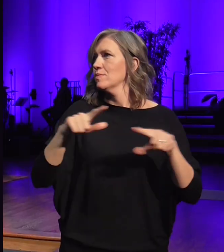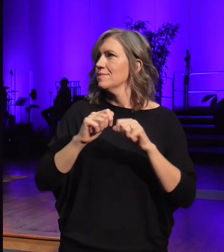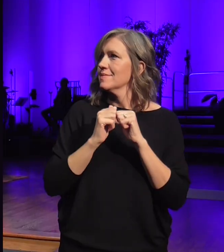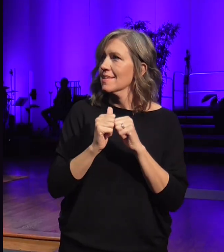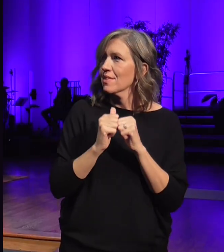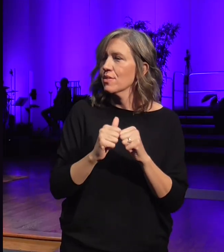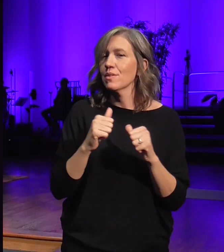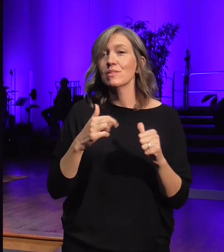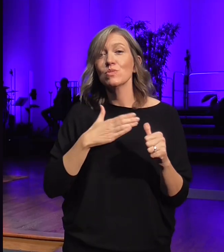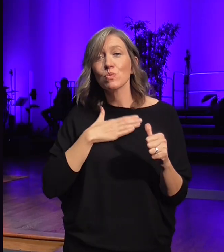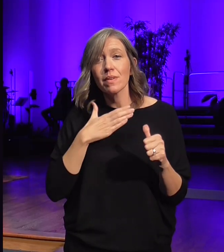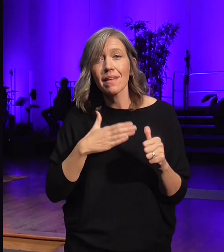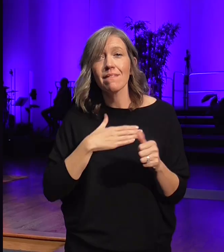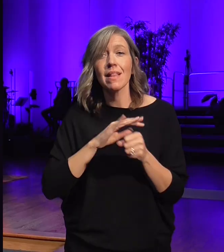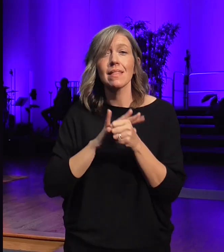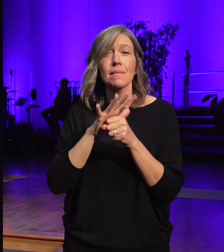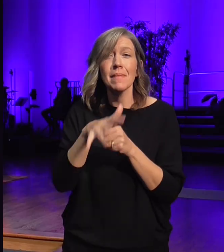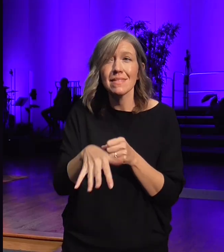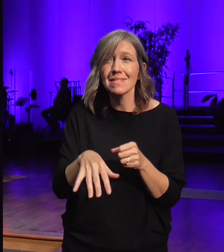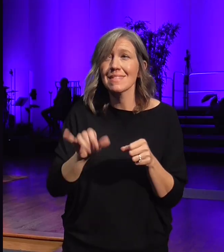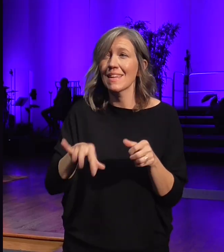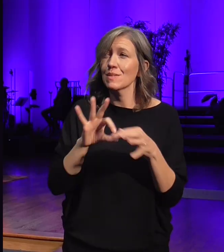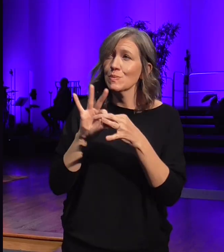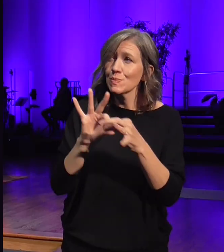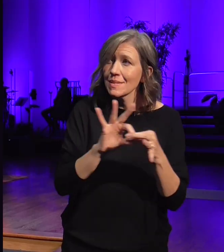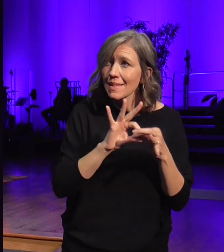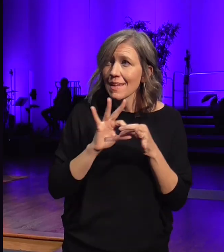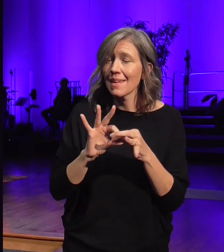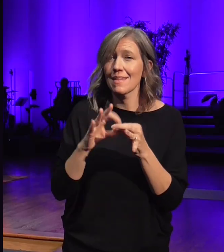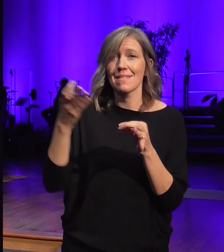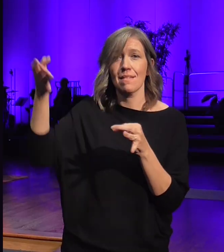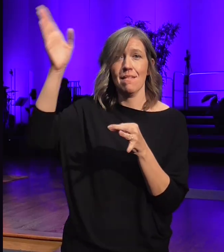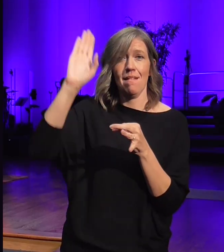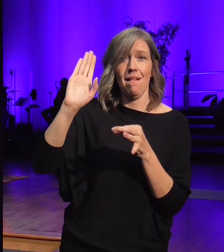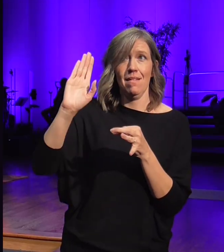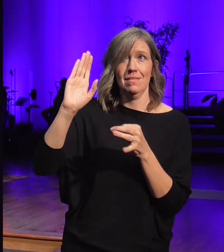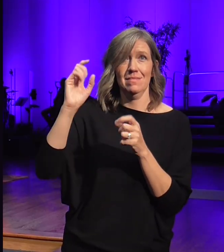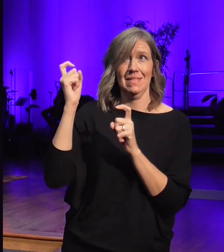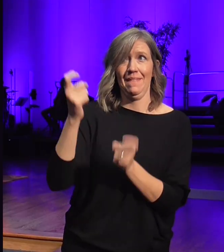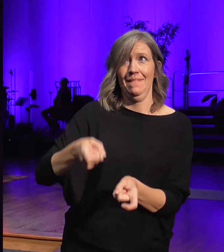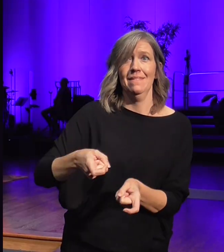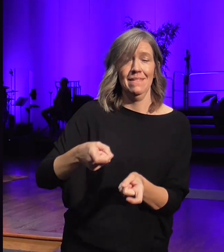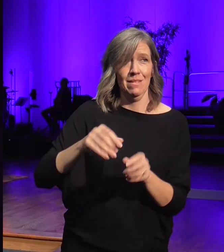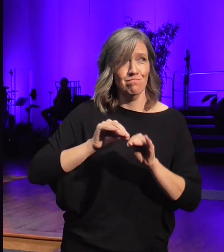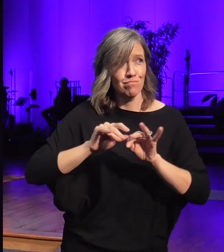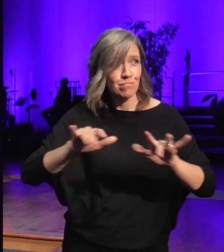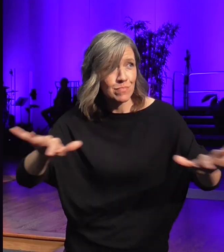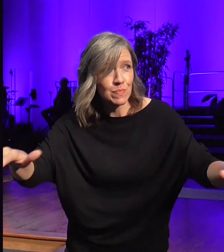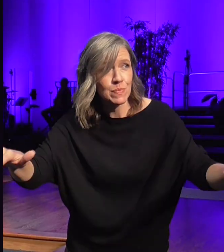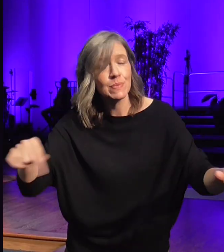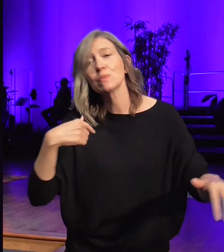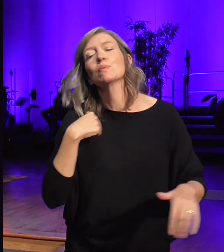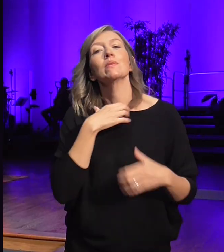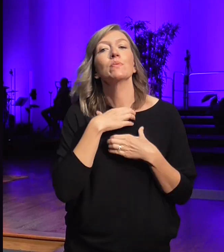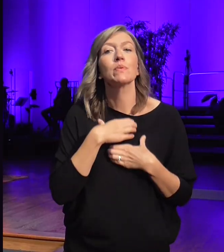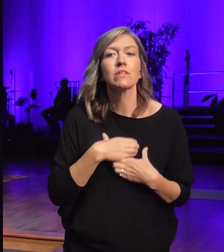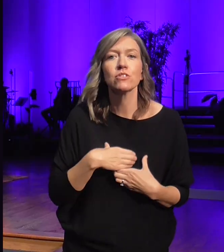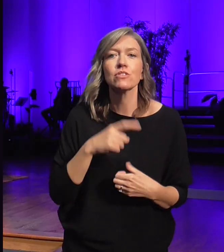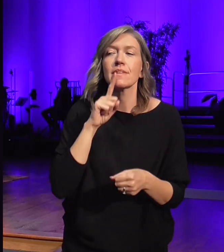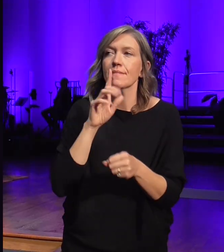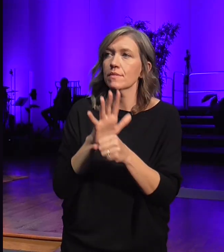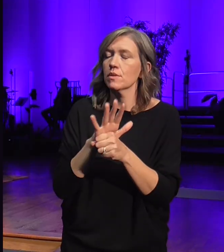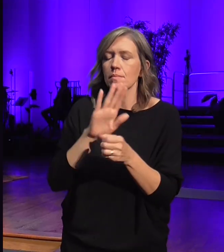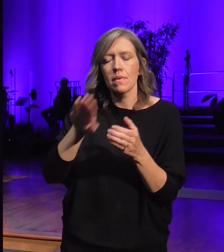abundant, joyful, uniting nature that God is. And we wish and affirm that